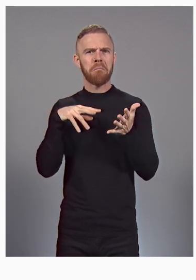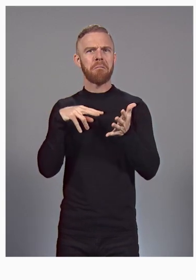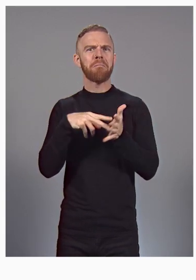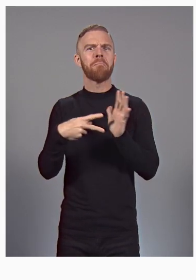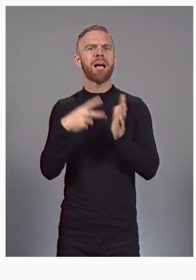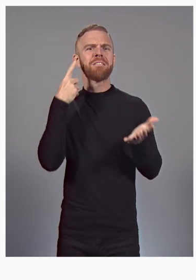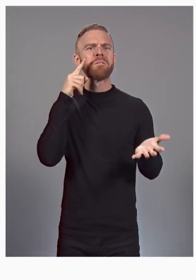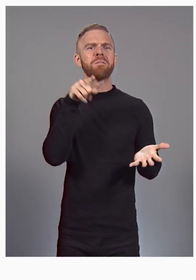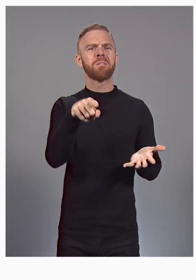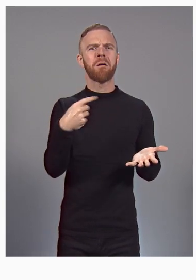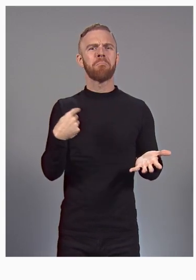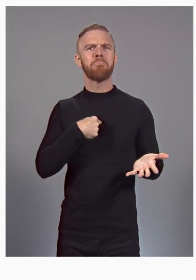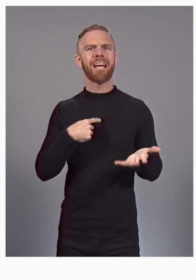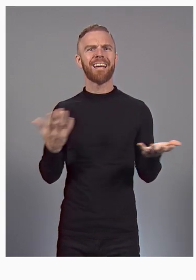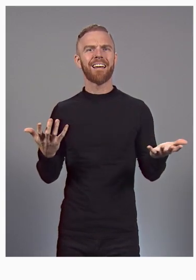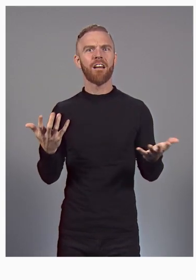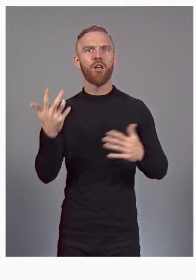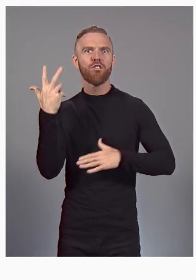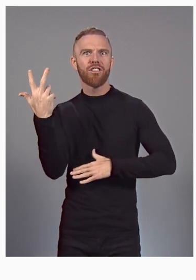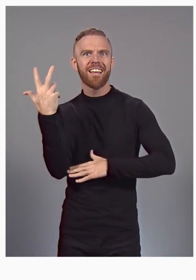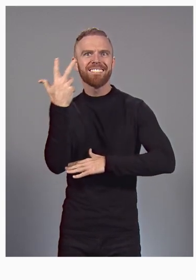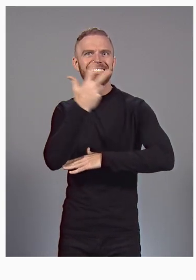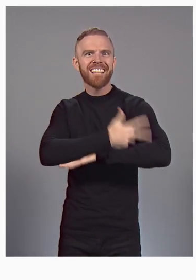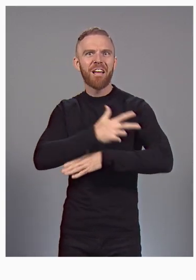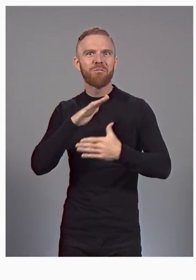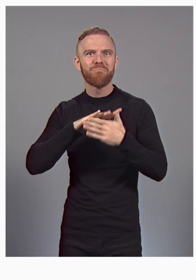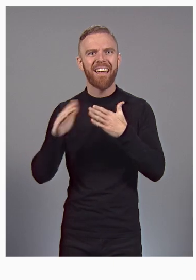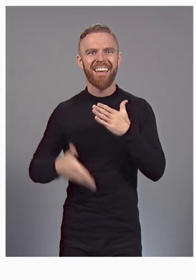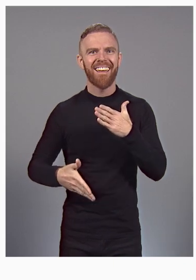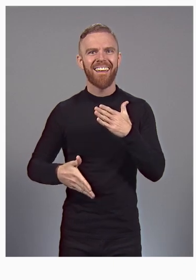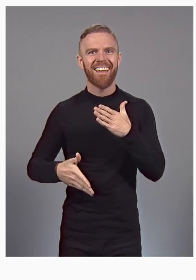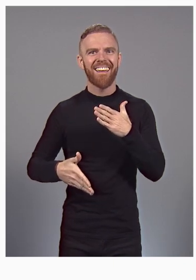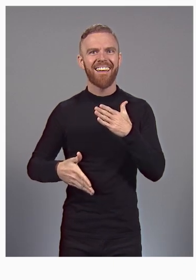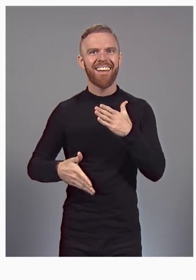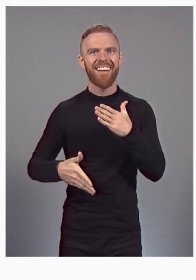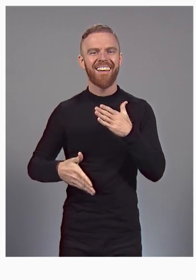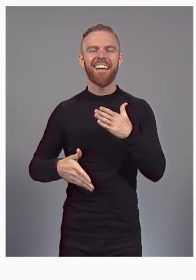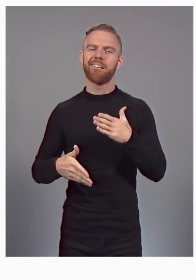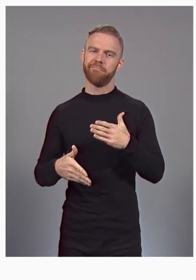So what does this mean to you and me? A 3-day weekend?